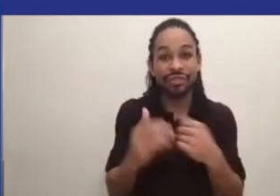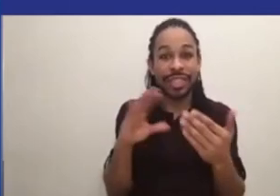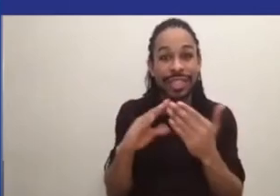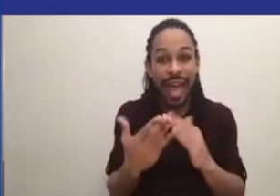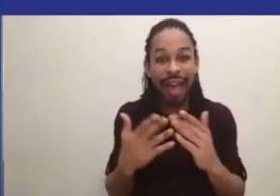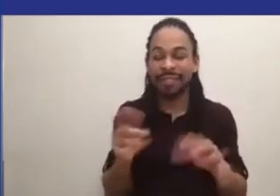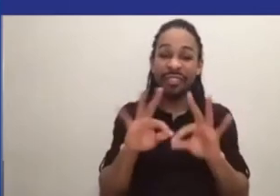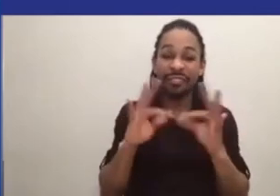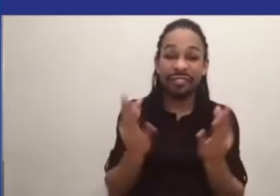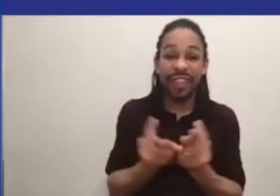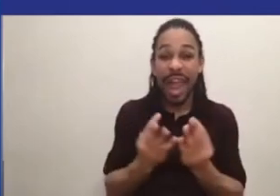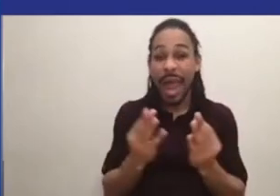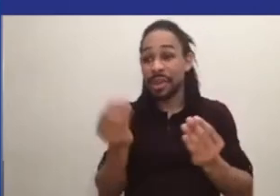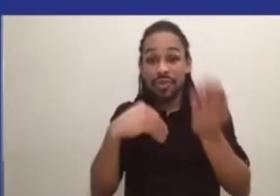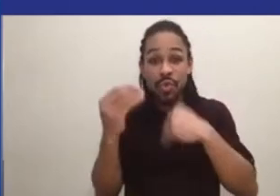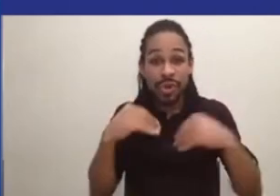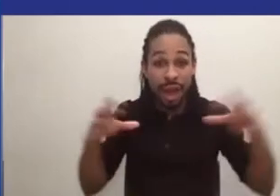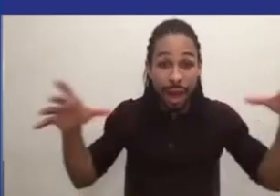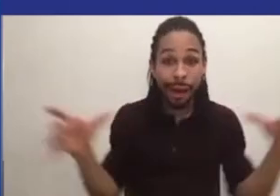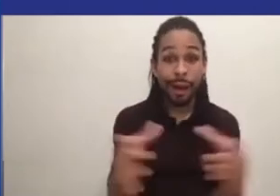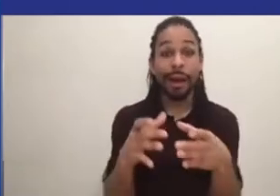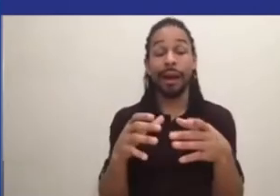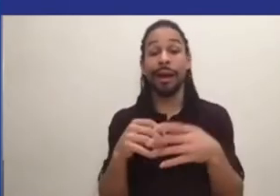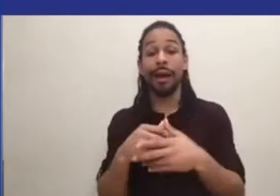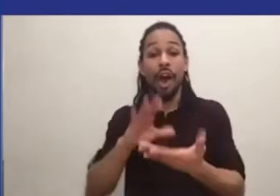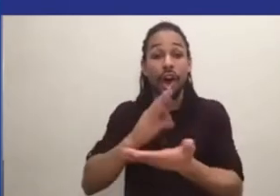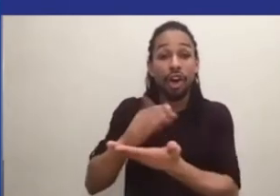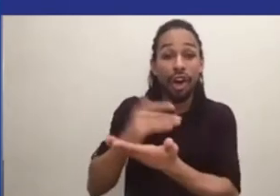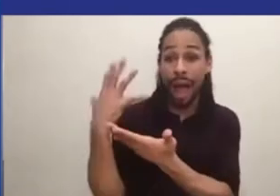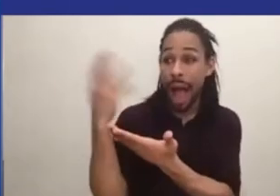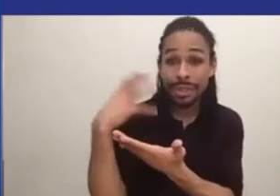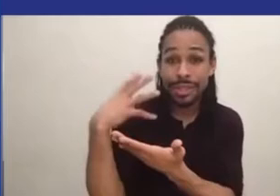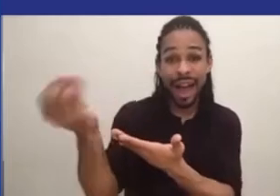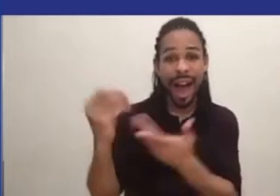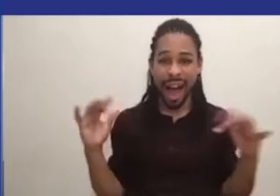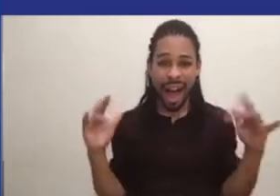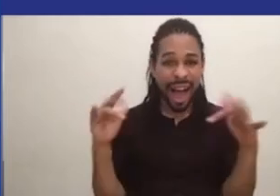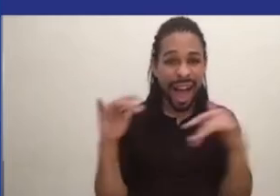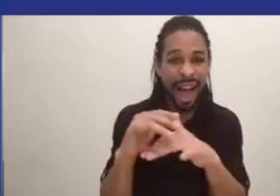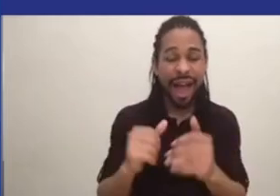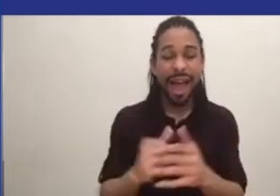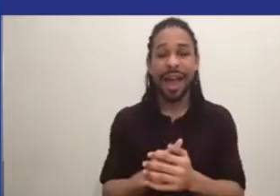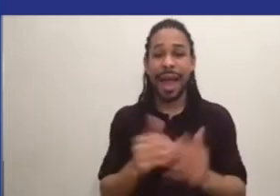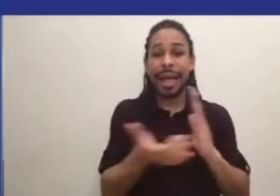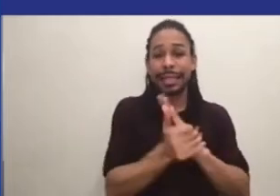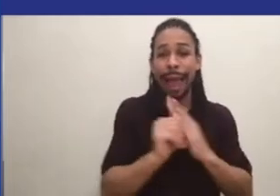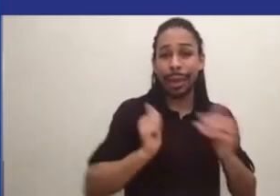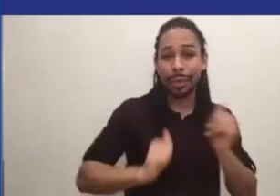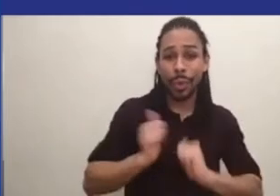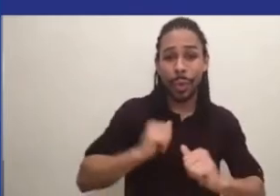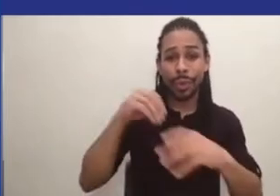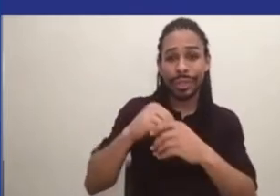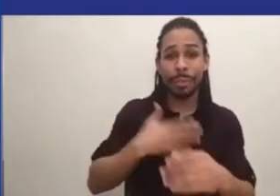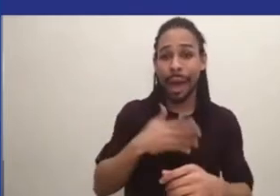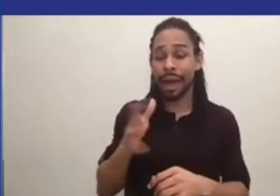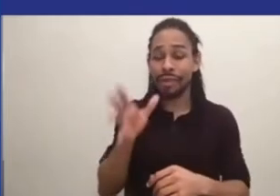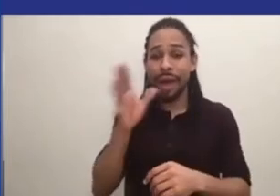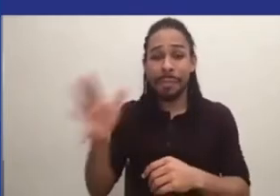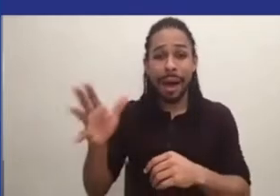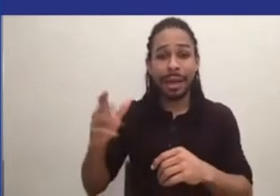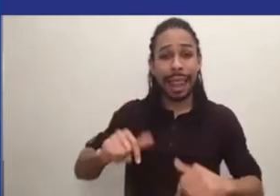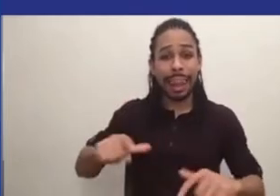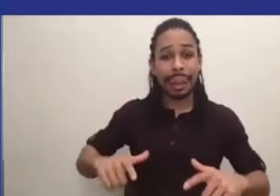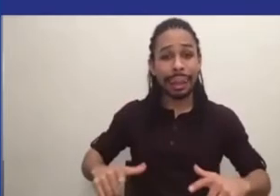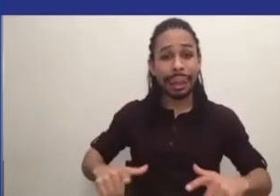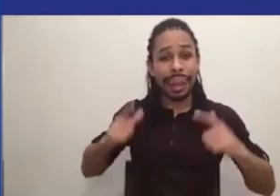cookouts were the thing, you know, talent shows in my grandmother's living room was my first, you know, practice of